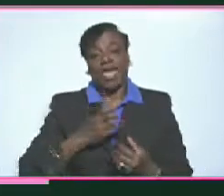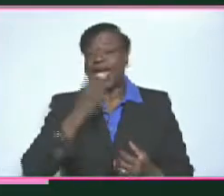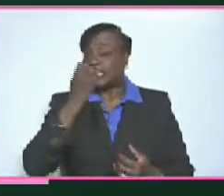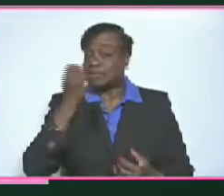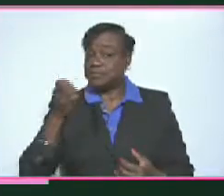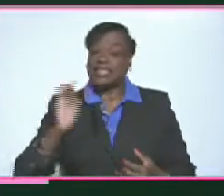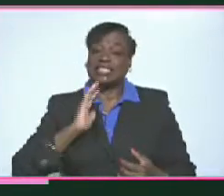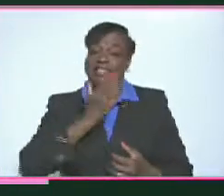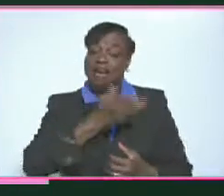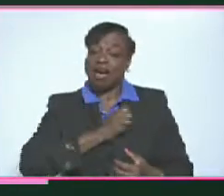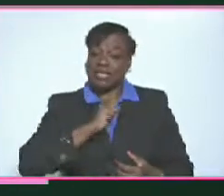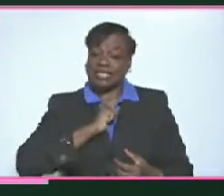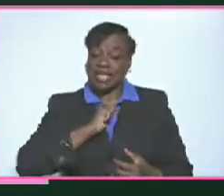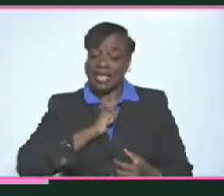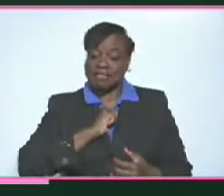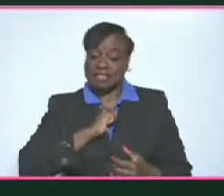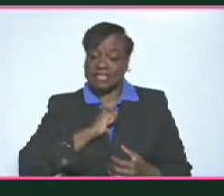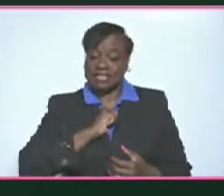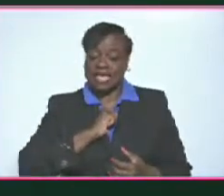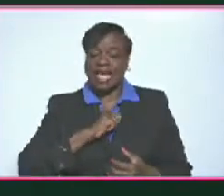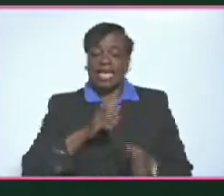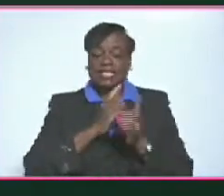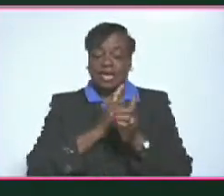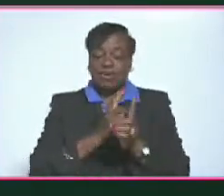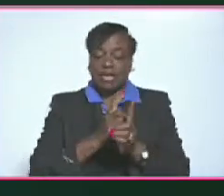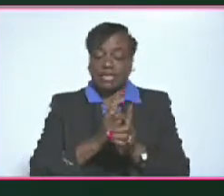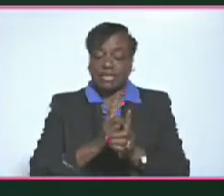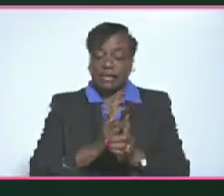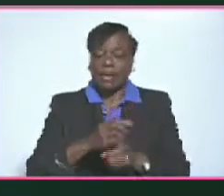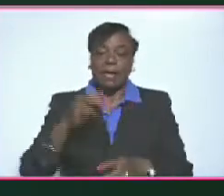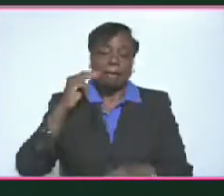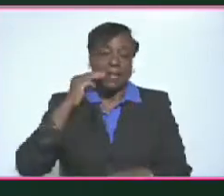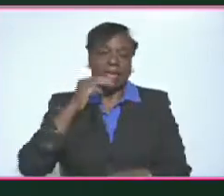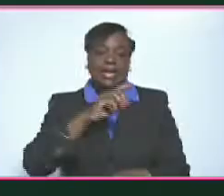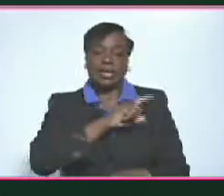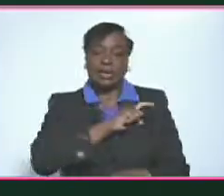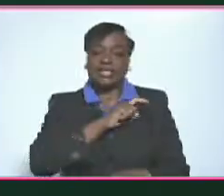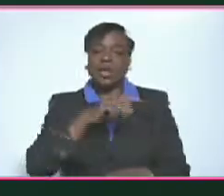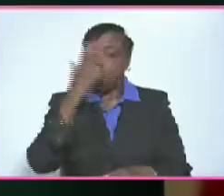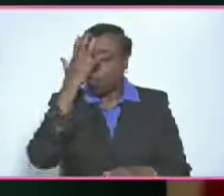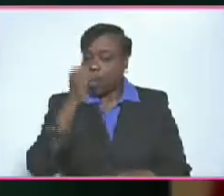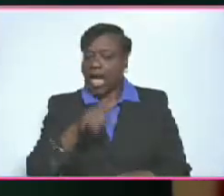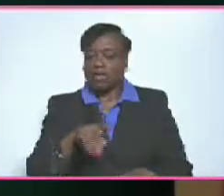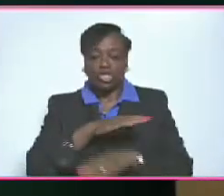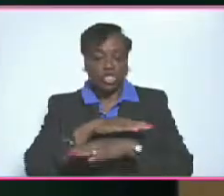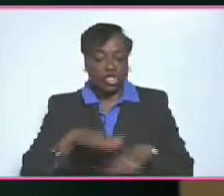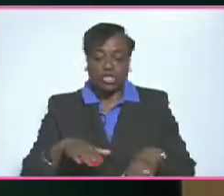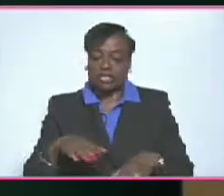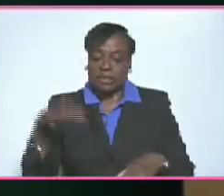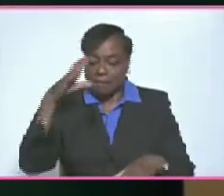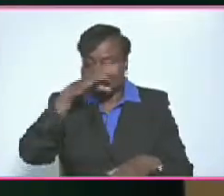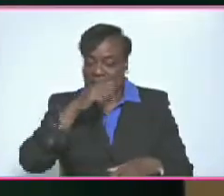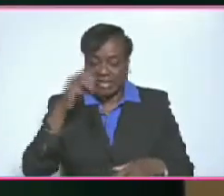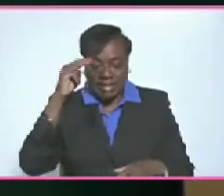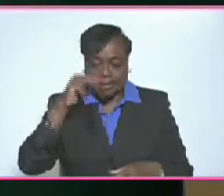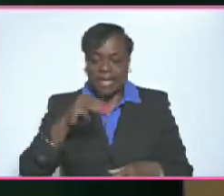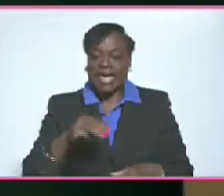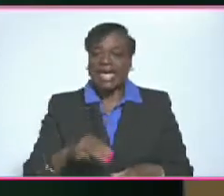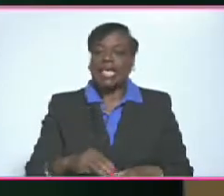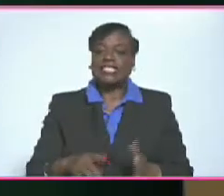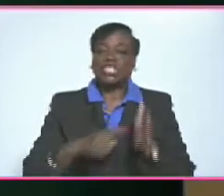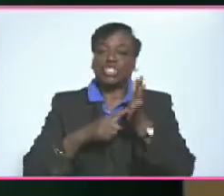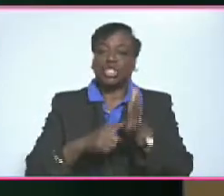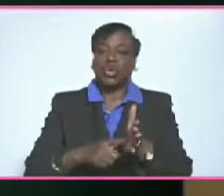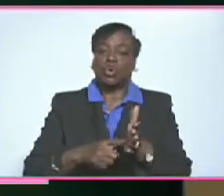few shows on tap, director Amanda Colson filters in on why you shouldn't miss them. It's a show called Double Dutch.